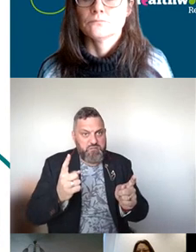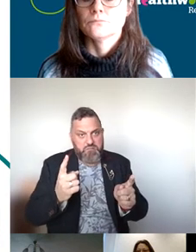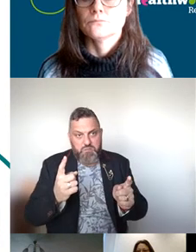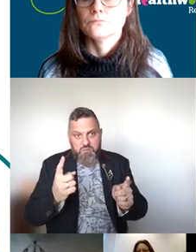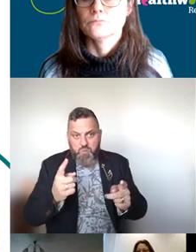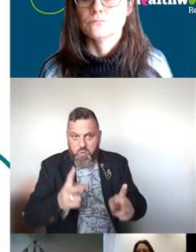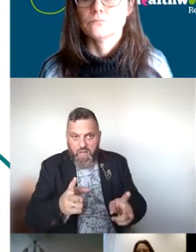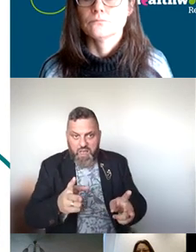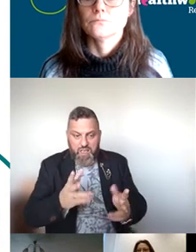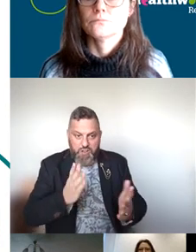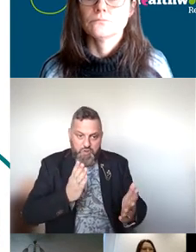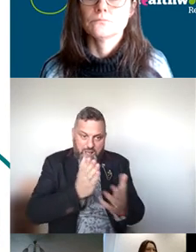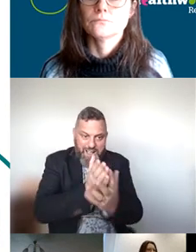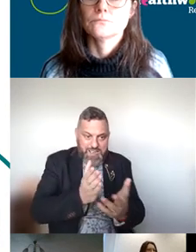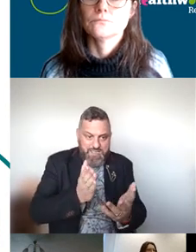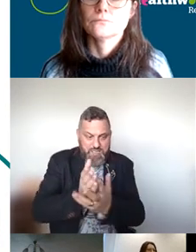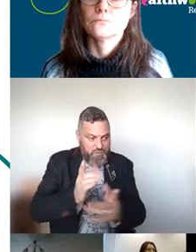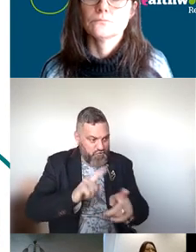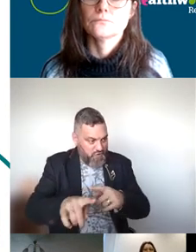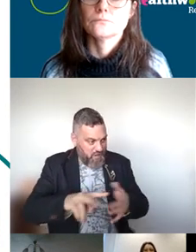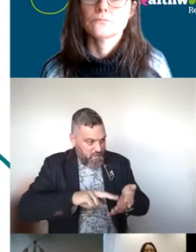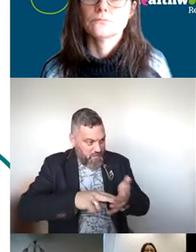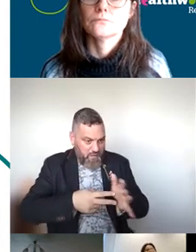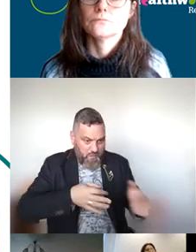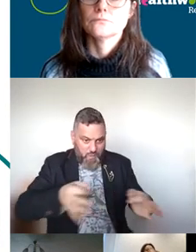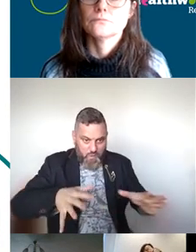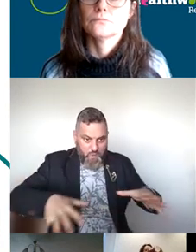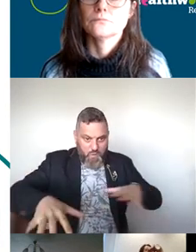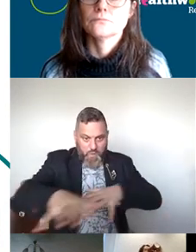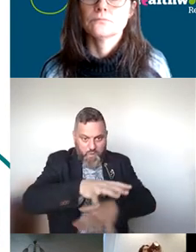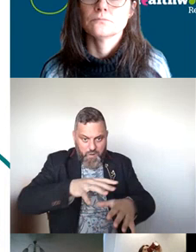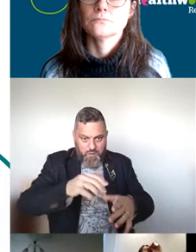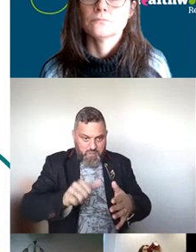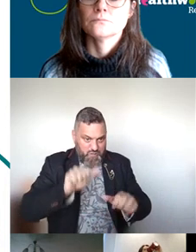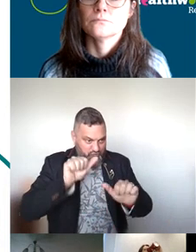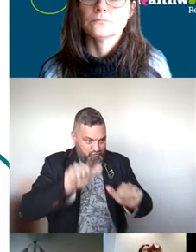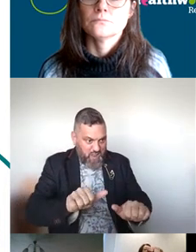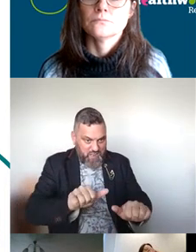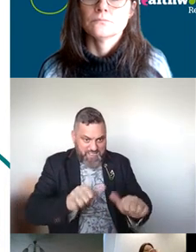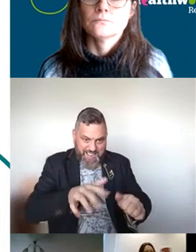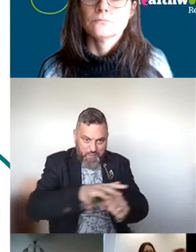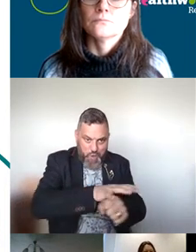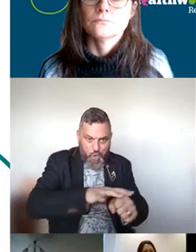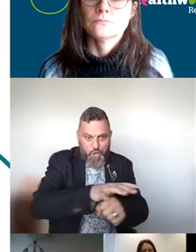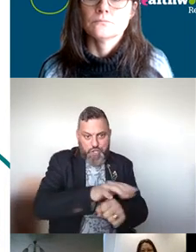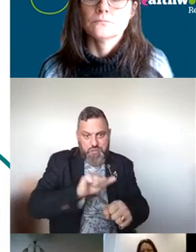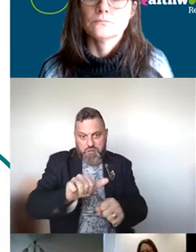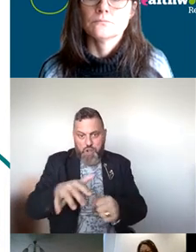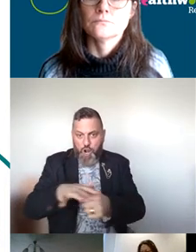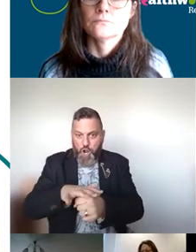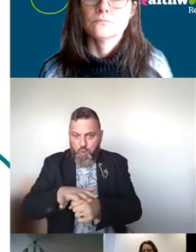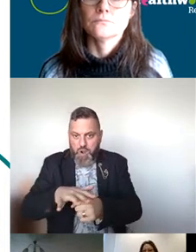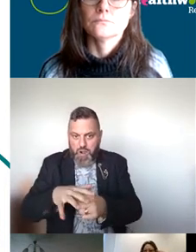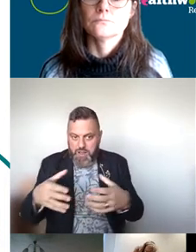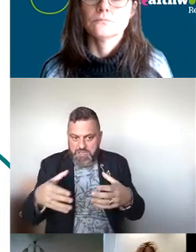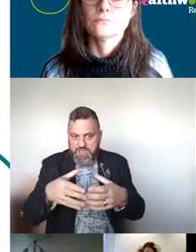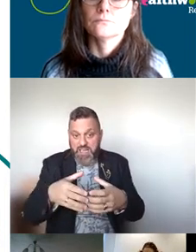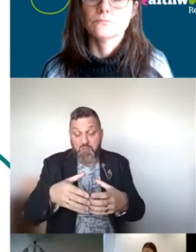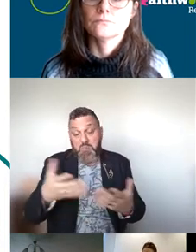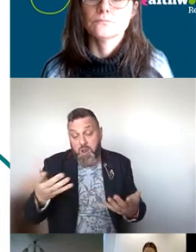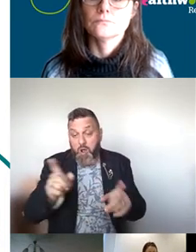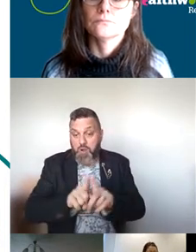people can access, and being really coordinated about that in terms of the neighborhoods and local teams. But also recognizing that there will